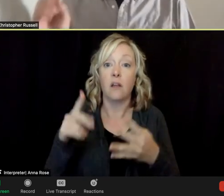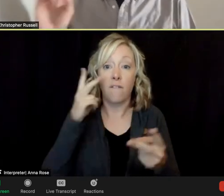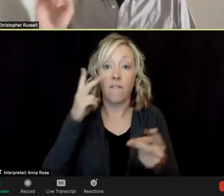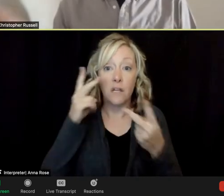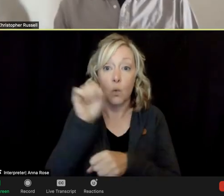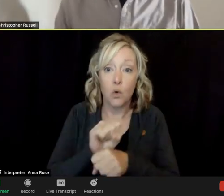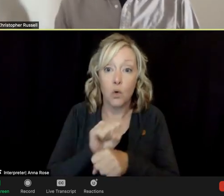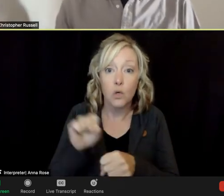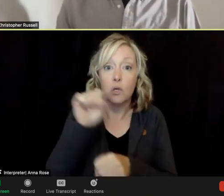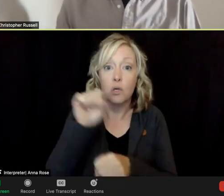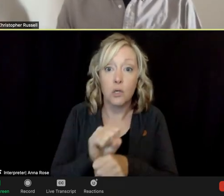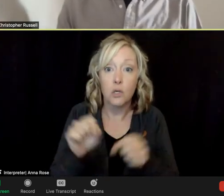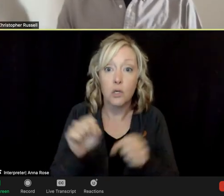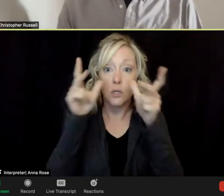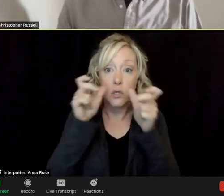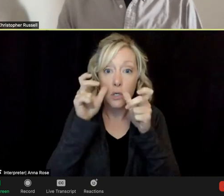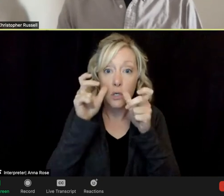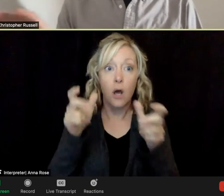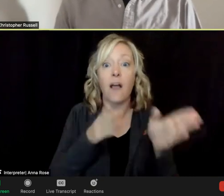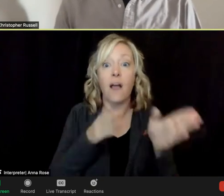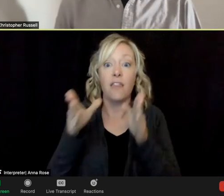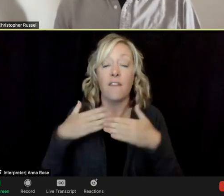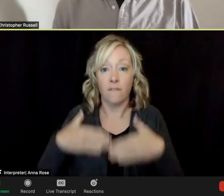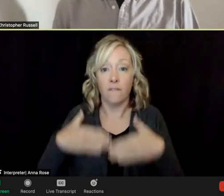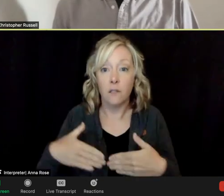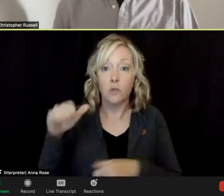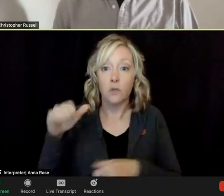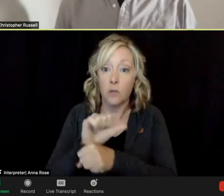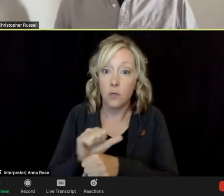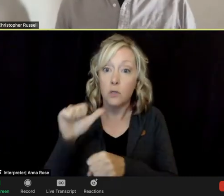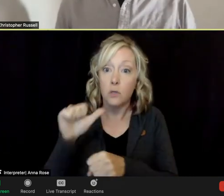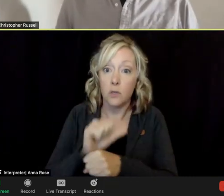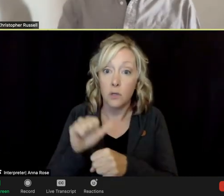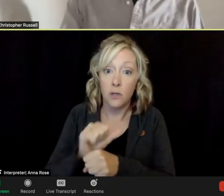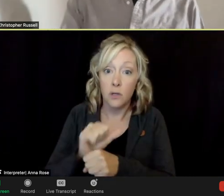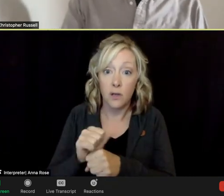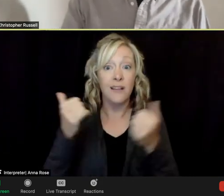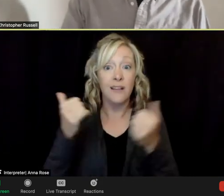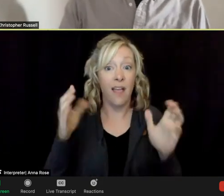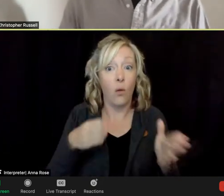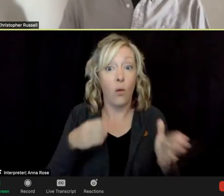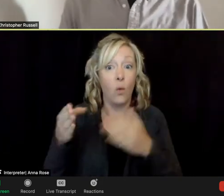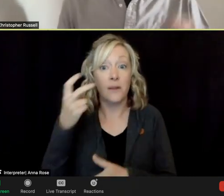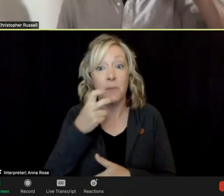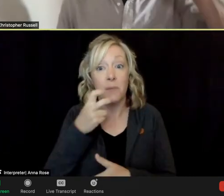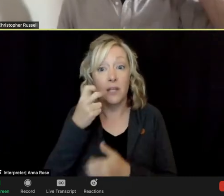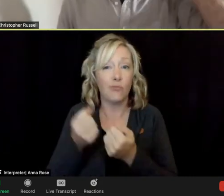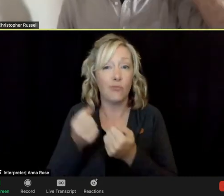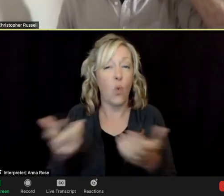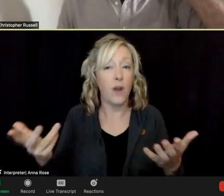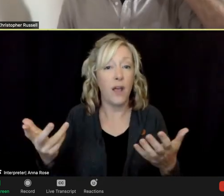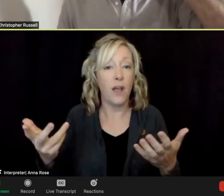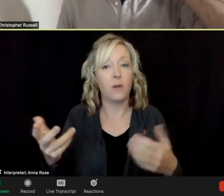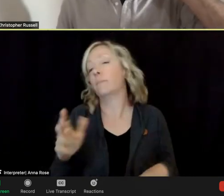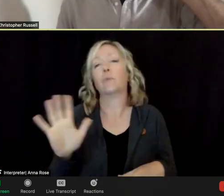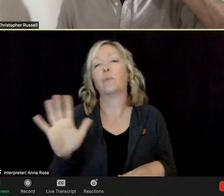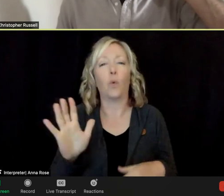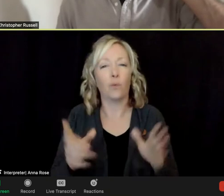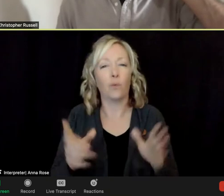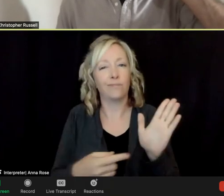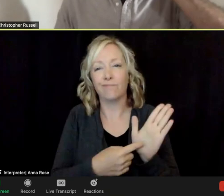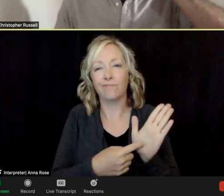all morning. Now you want to go to speech, right? And it's a simple fix. Do not schedule